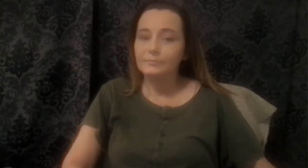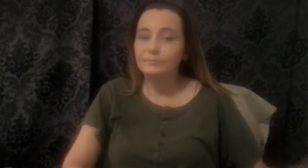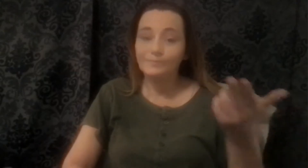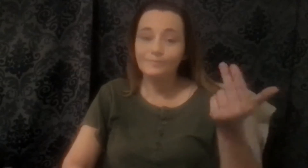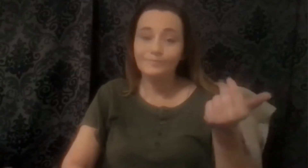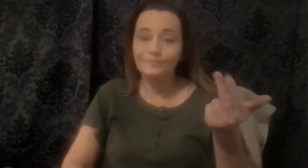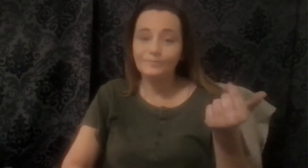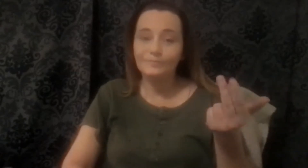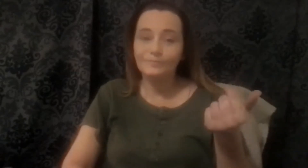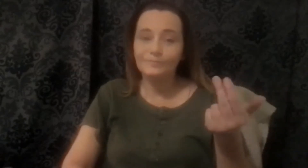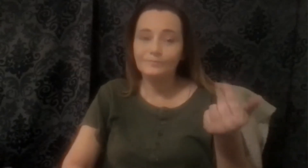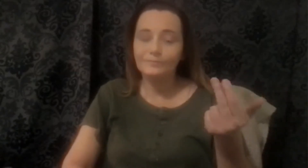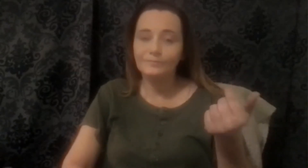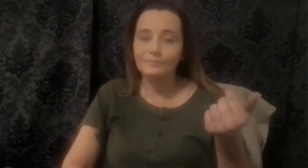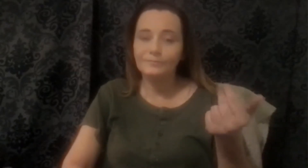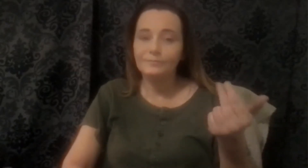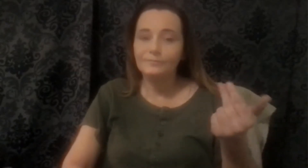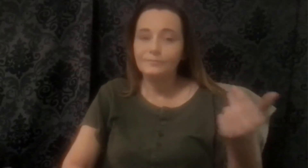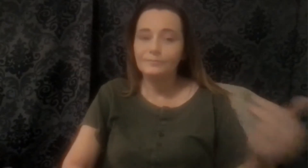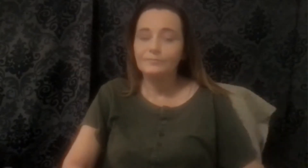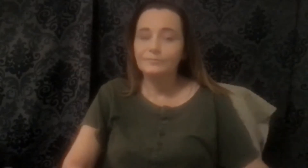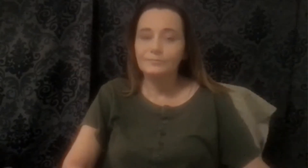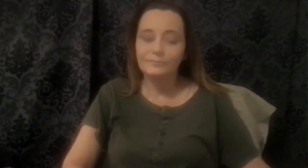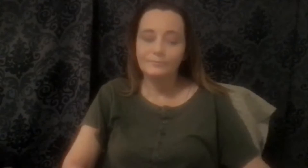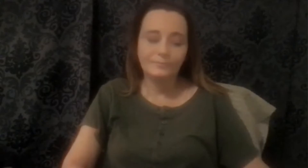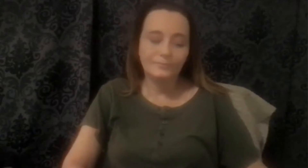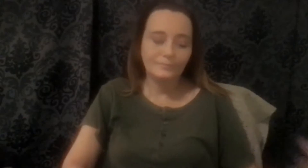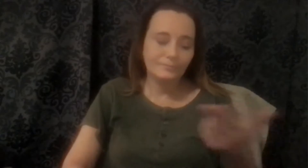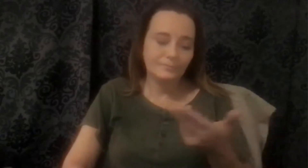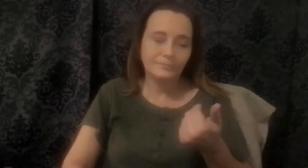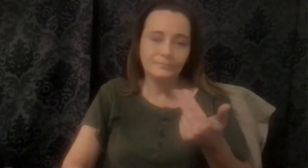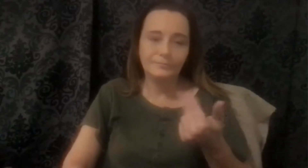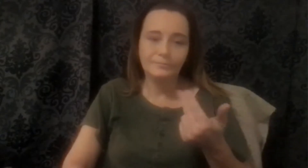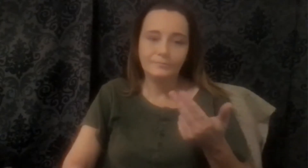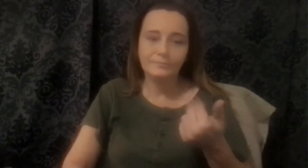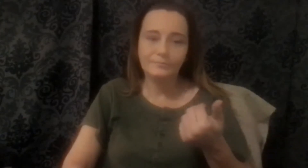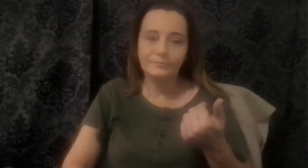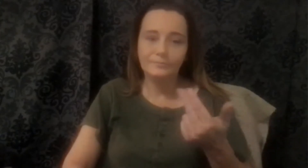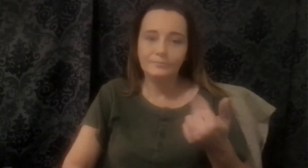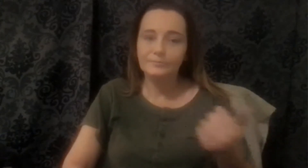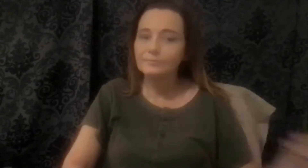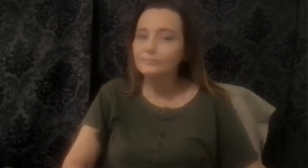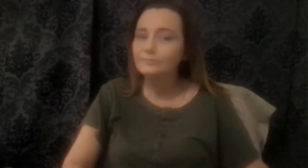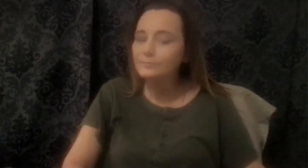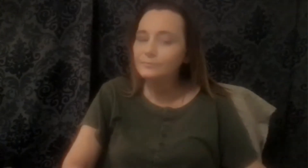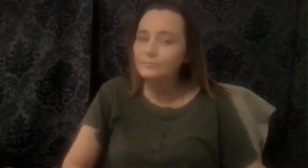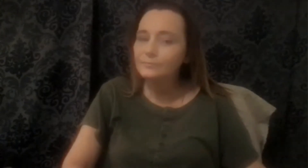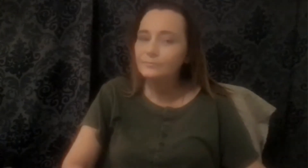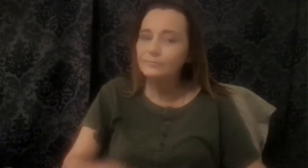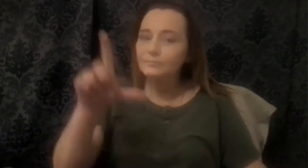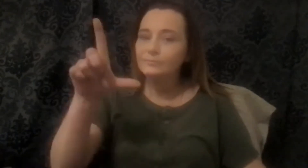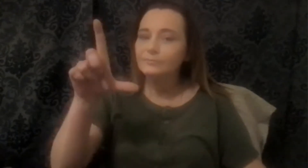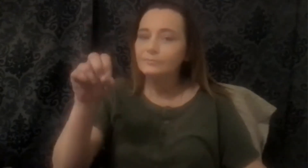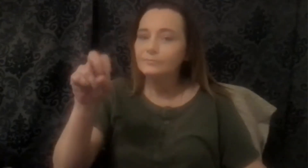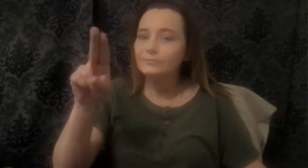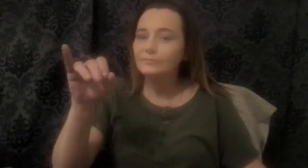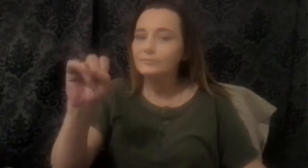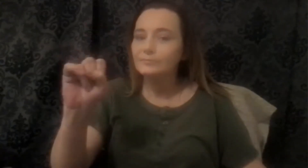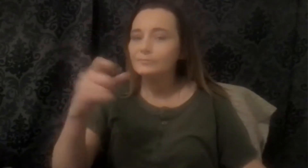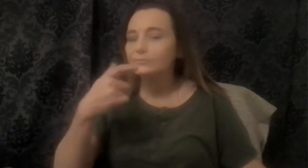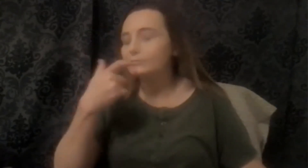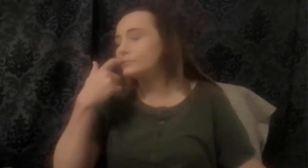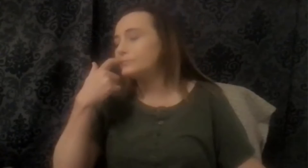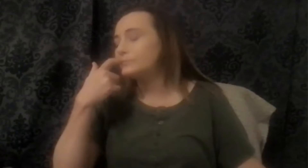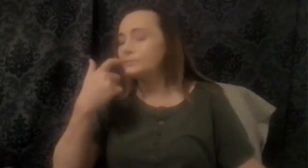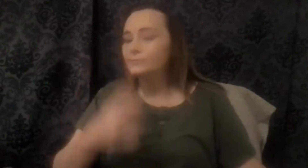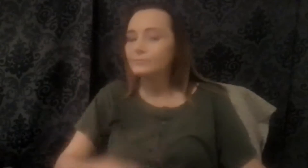That was easy. I'm. Where do I have to stand? Stand there, okay? I'm Lewis. I'm an addict. Hi, Lewis. I